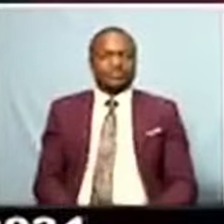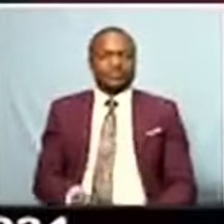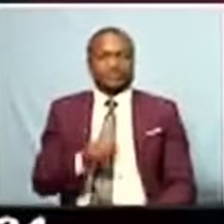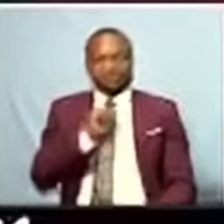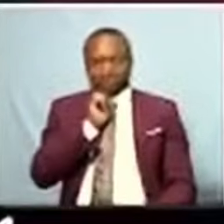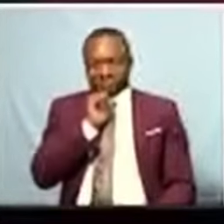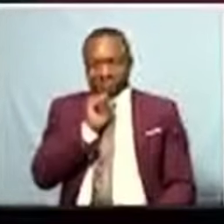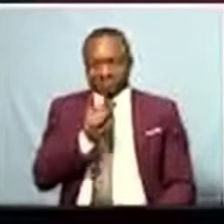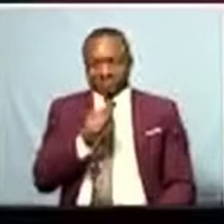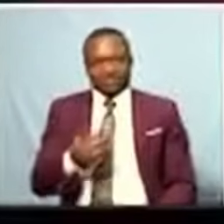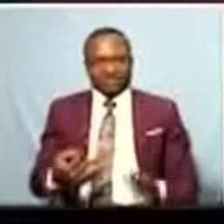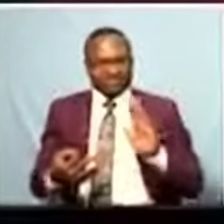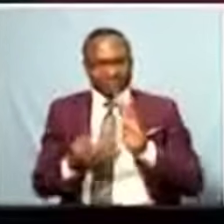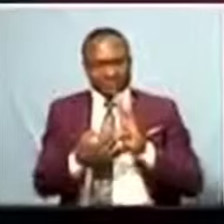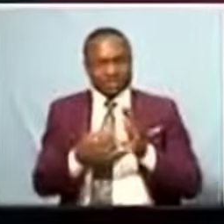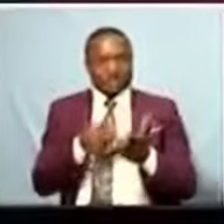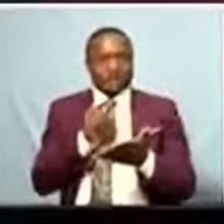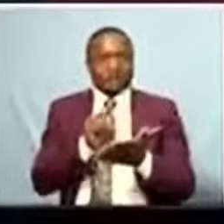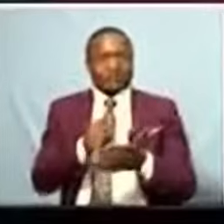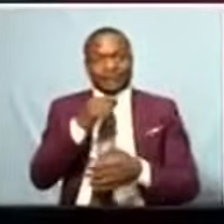the final, because here it says